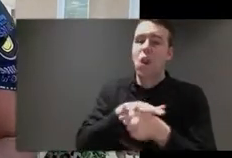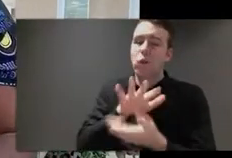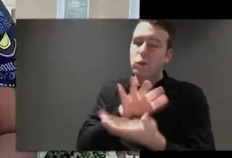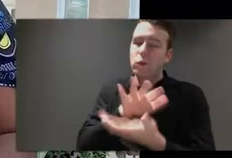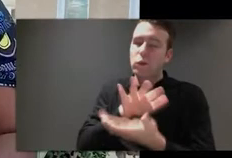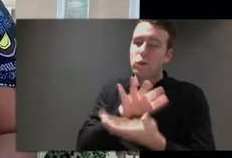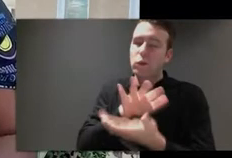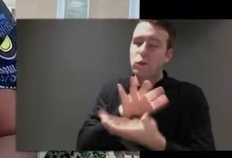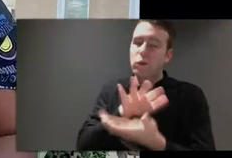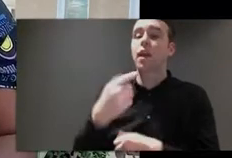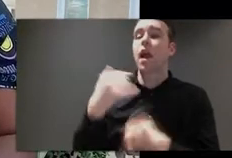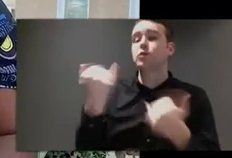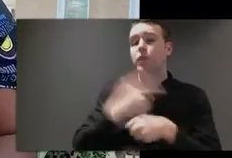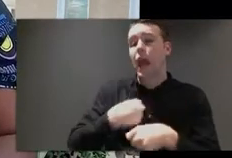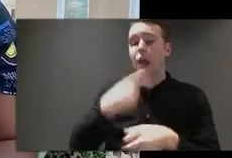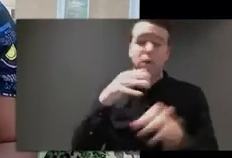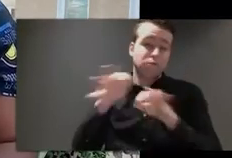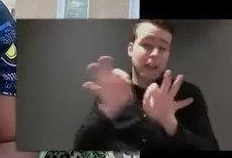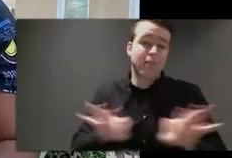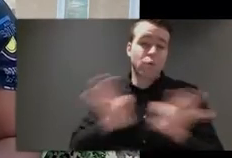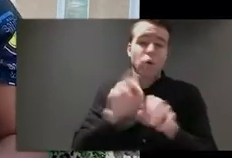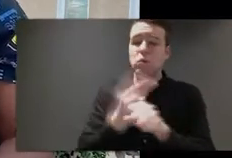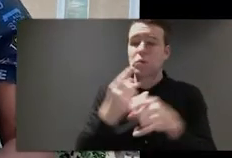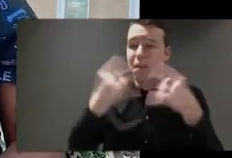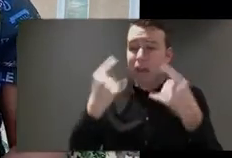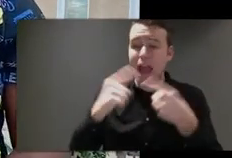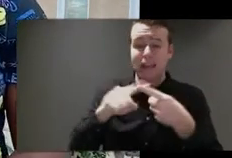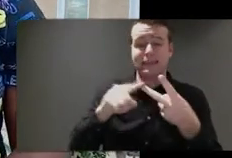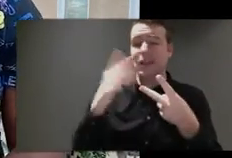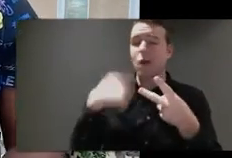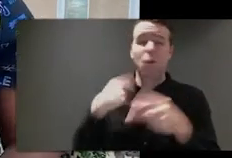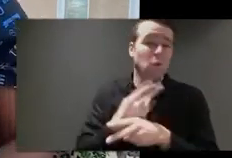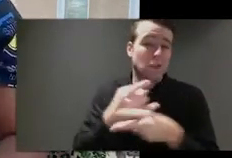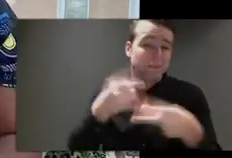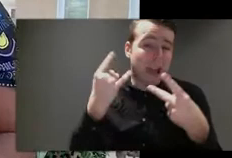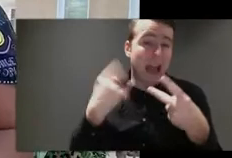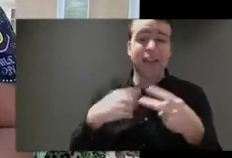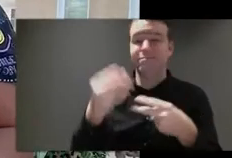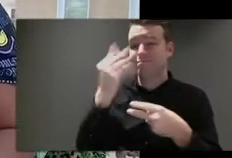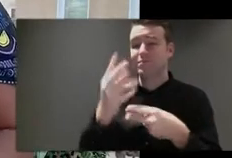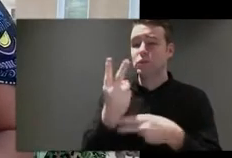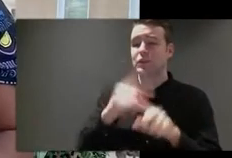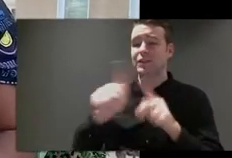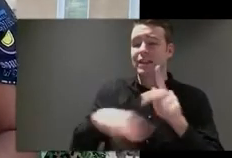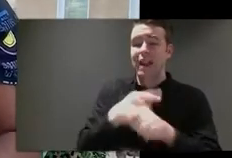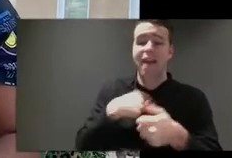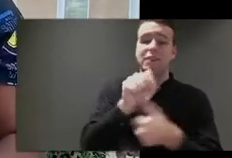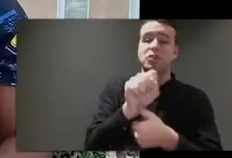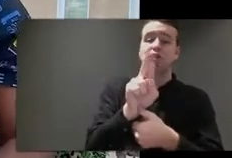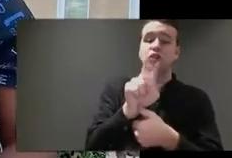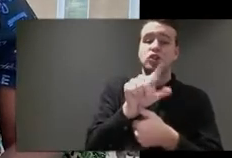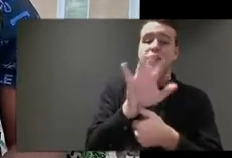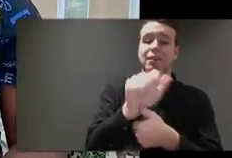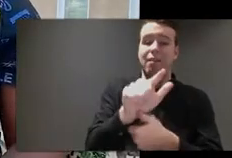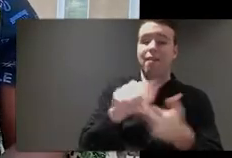schools. Today, I'm going to tell you the importance of wearing a mask, why we should wear them, and I'm going to tell you about two different masks, surgical and an